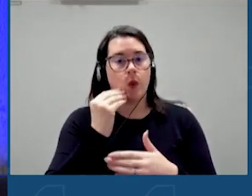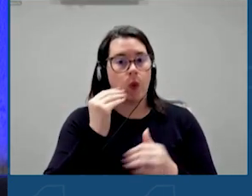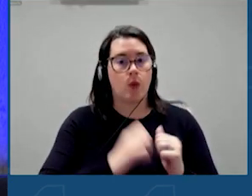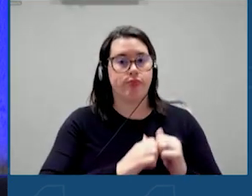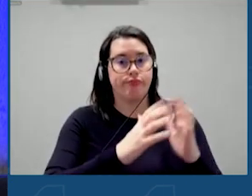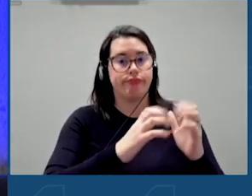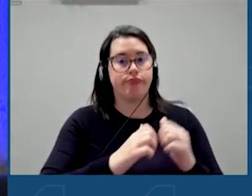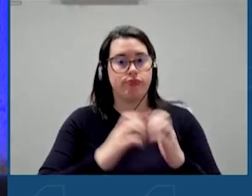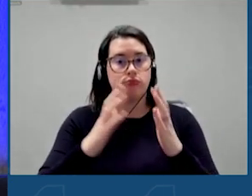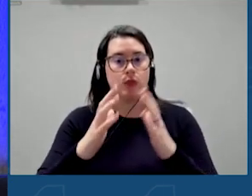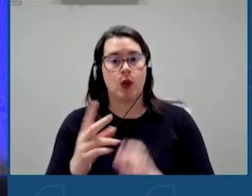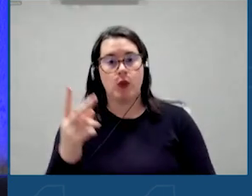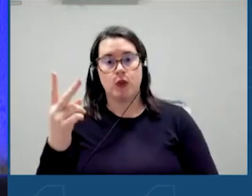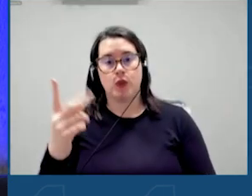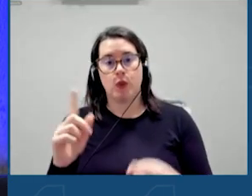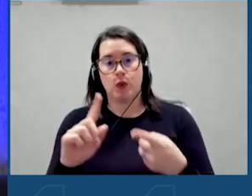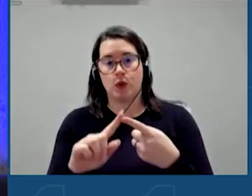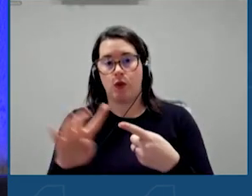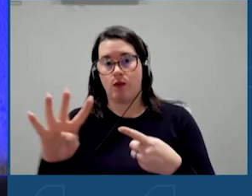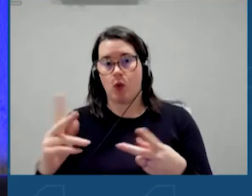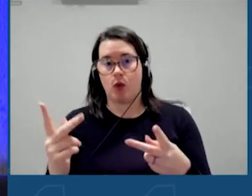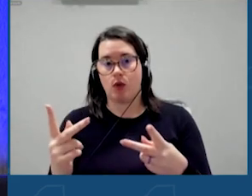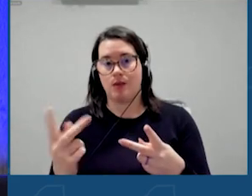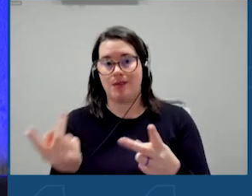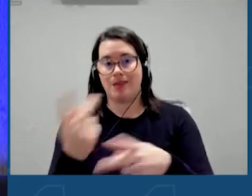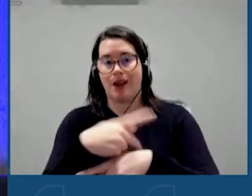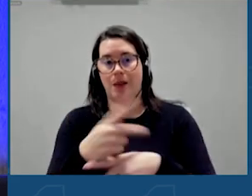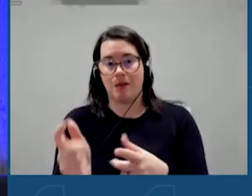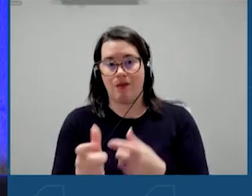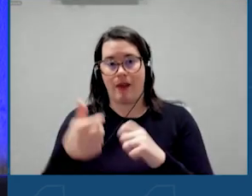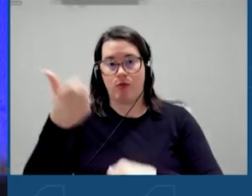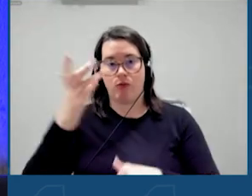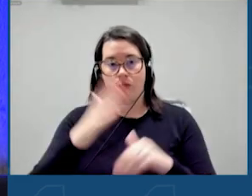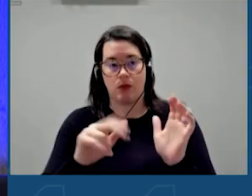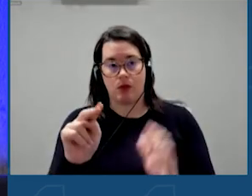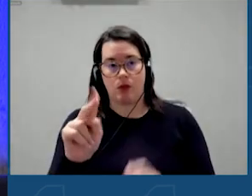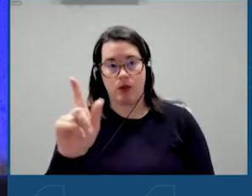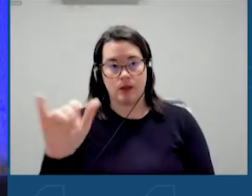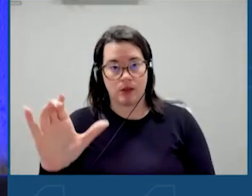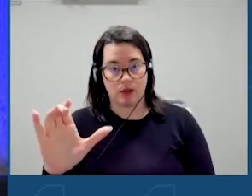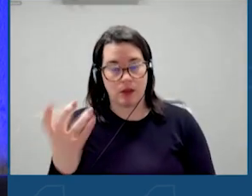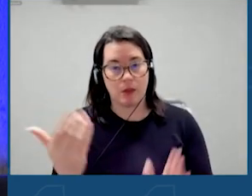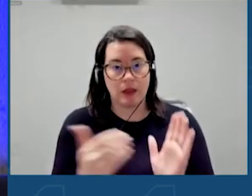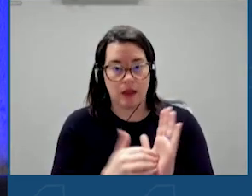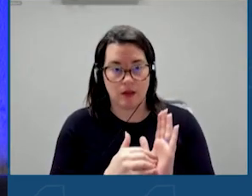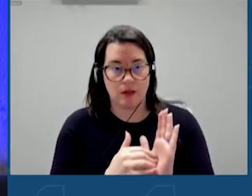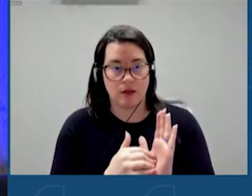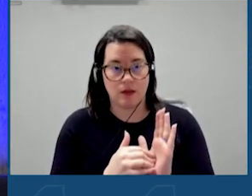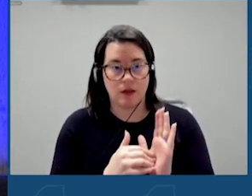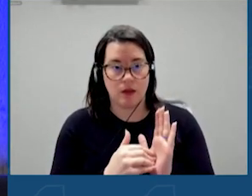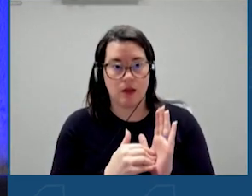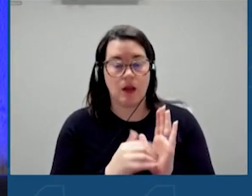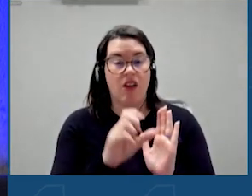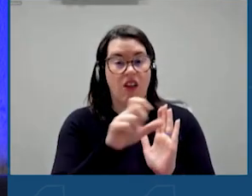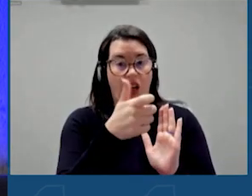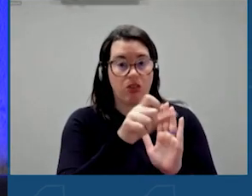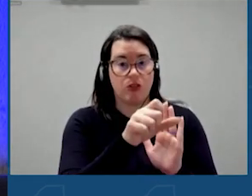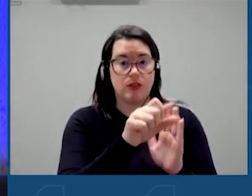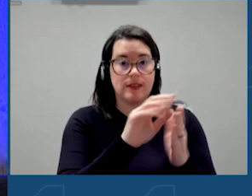4 times the rate of New York City. Let me repeat that. These other